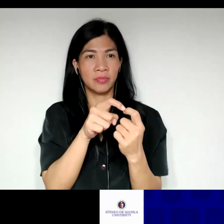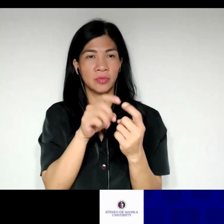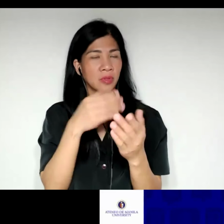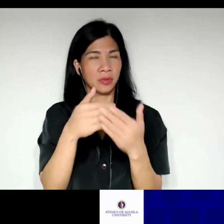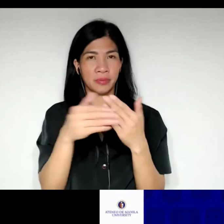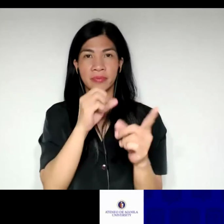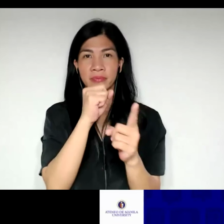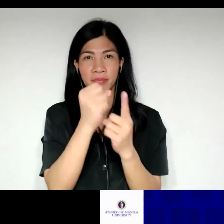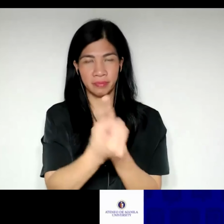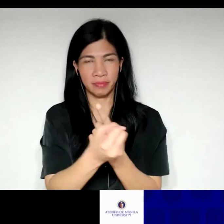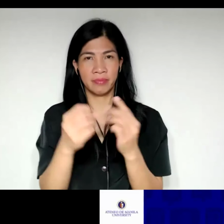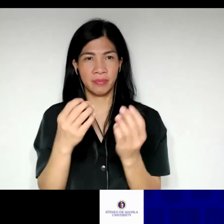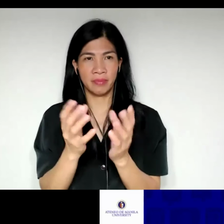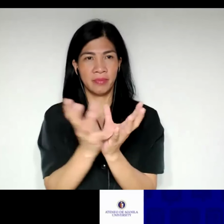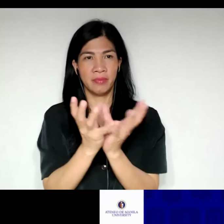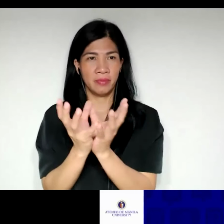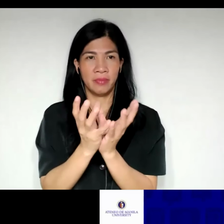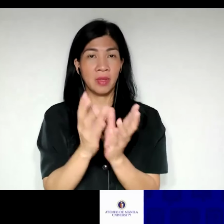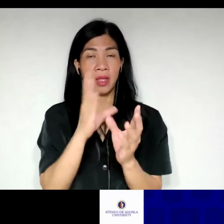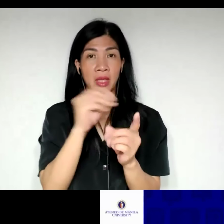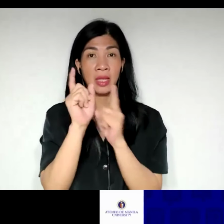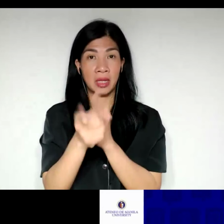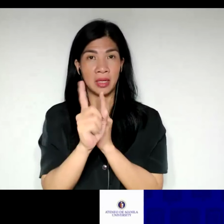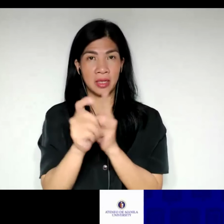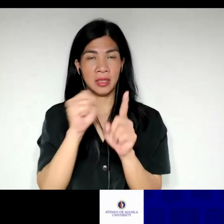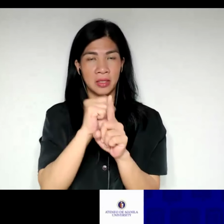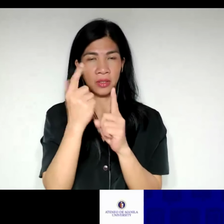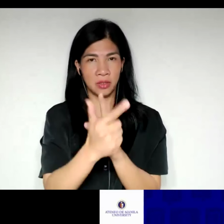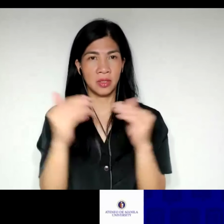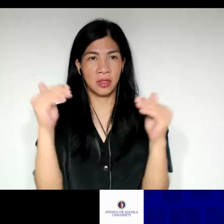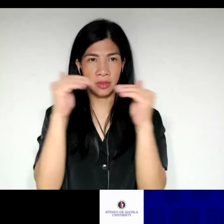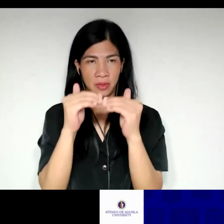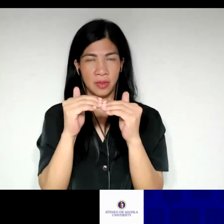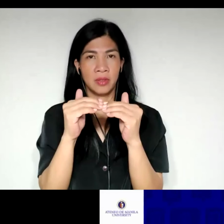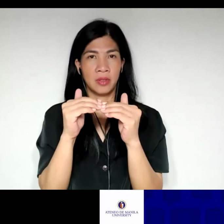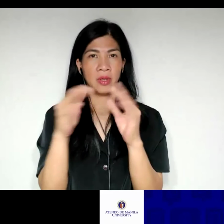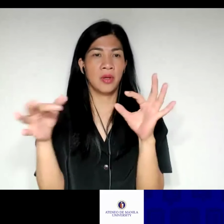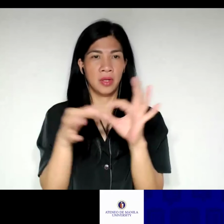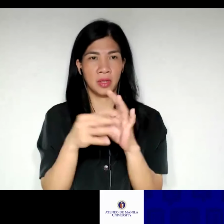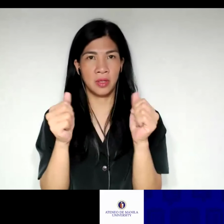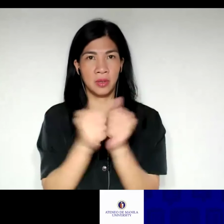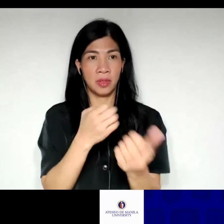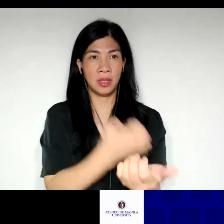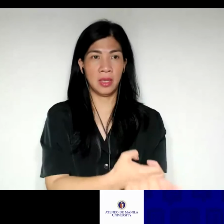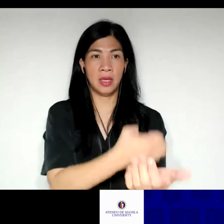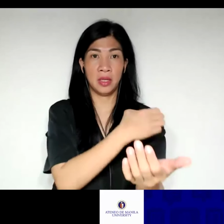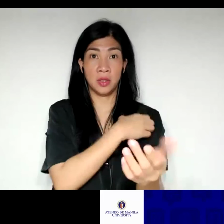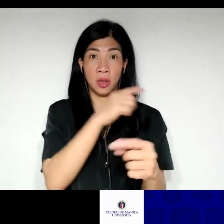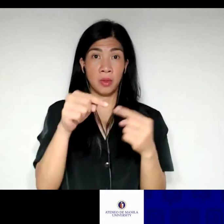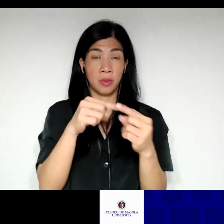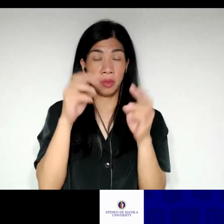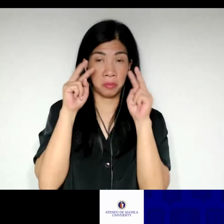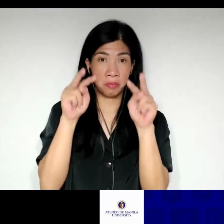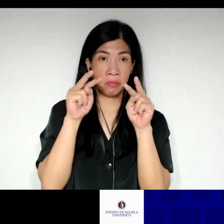circumstances of the communities, and it also addresses the social inequality associated with energy. Because when you look at our